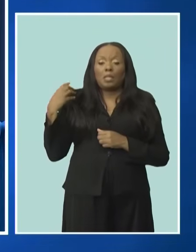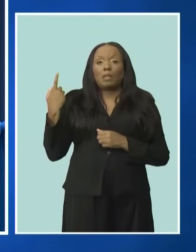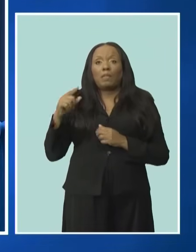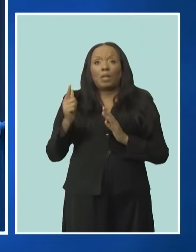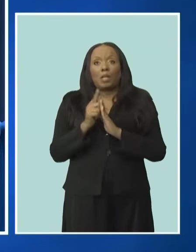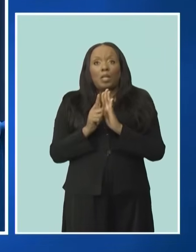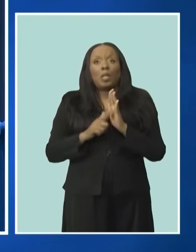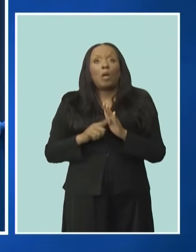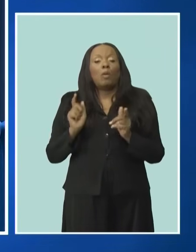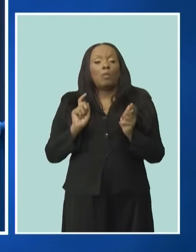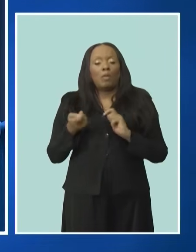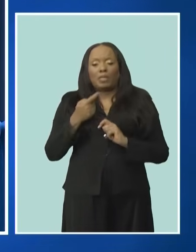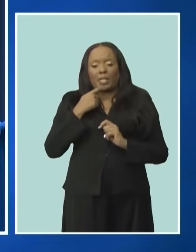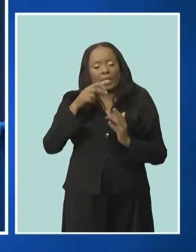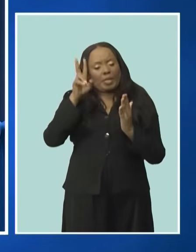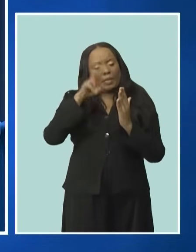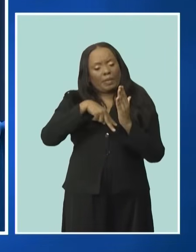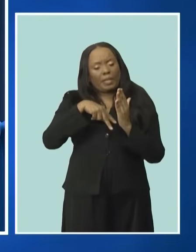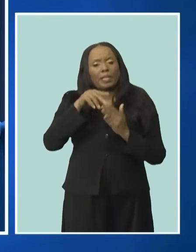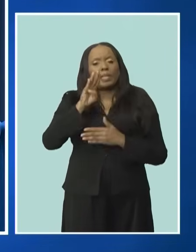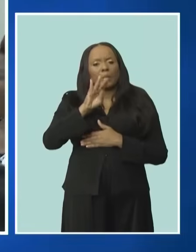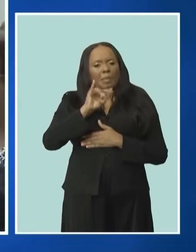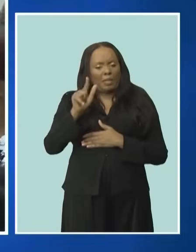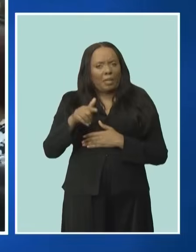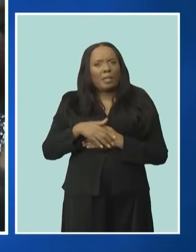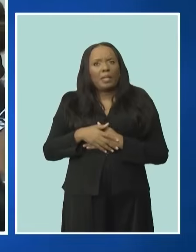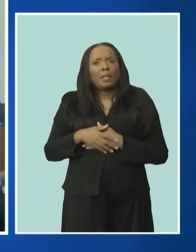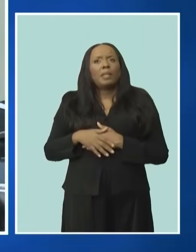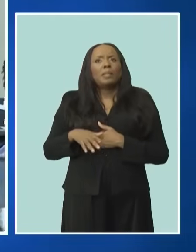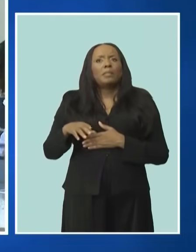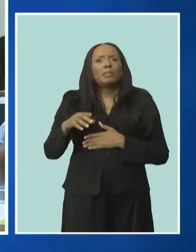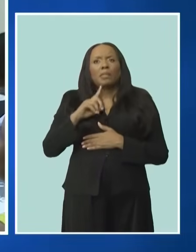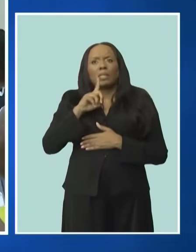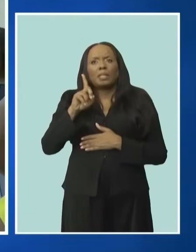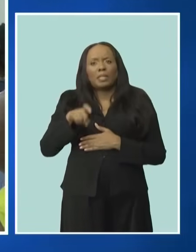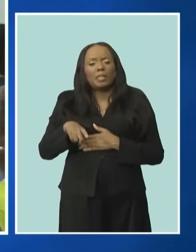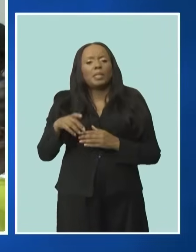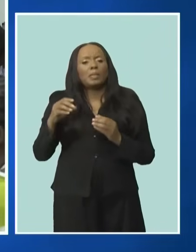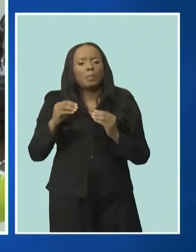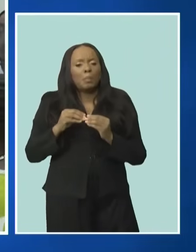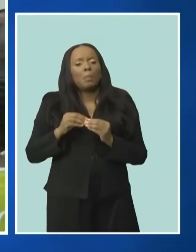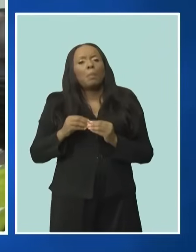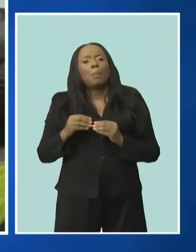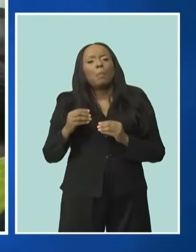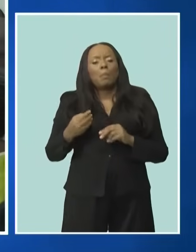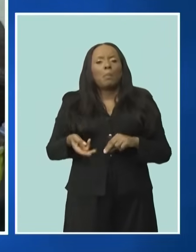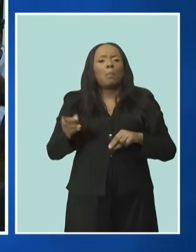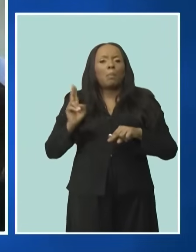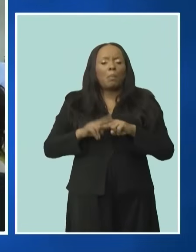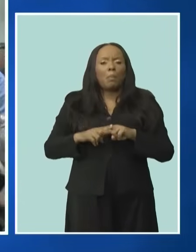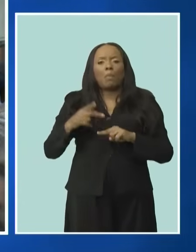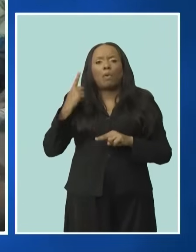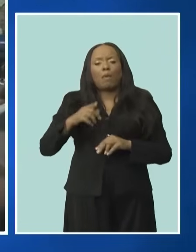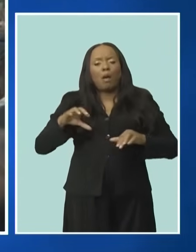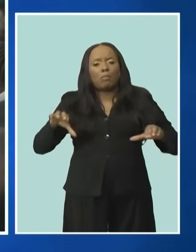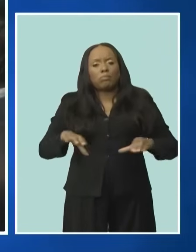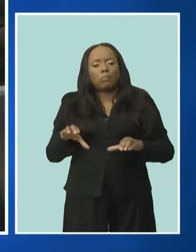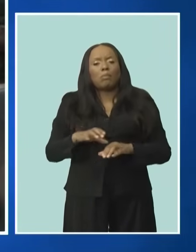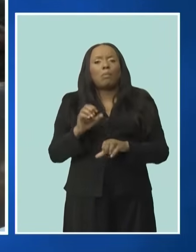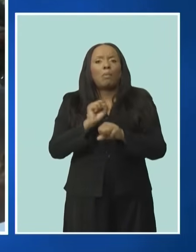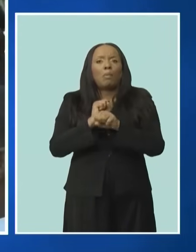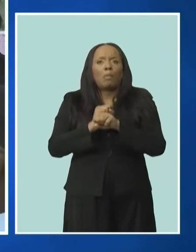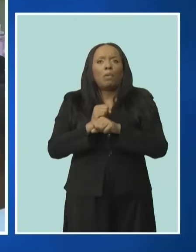Simmons, says from reading the bill, it calls for a substantial increase in the administrative and regulatory obligations of the